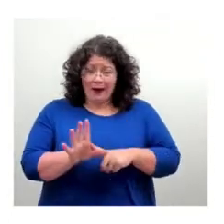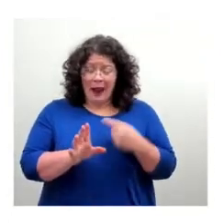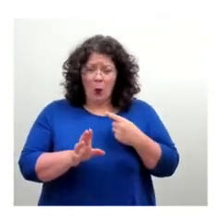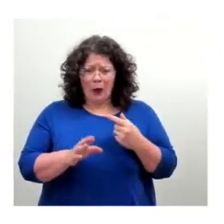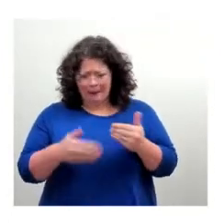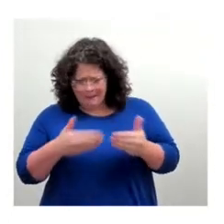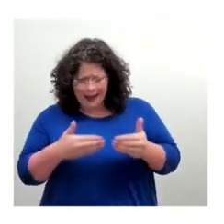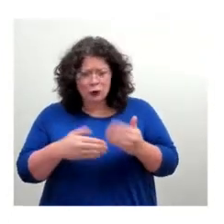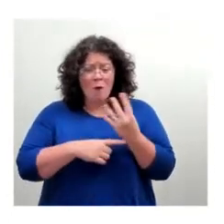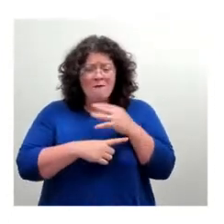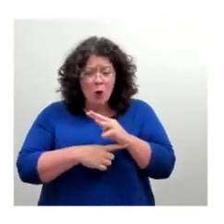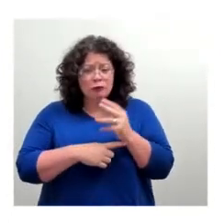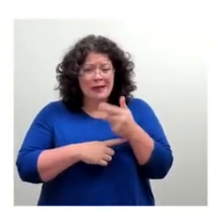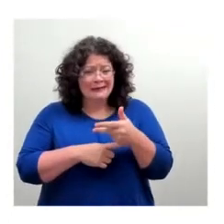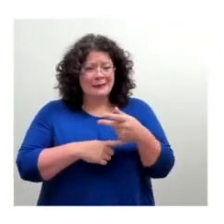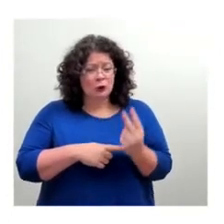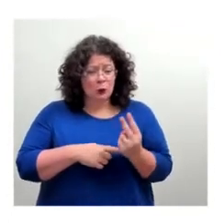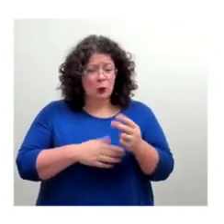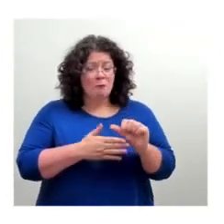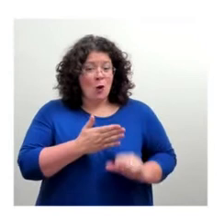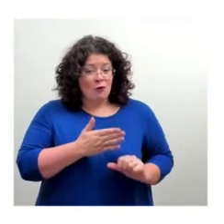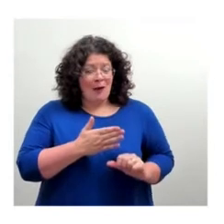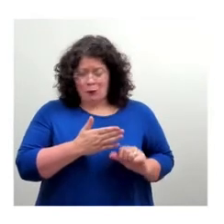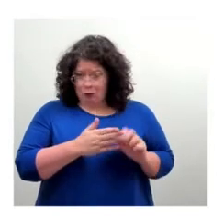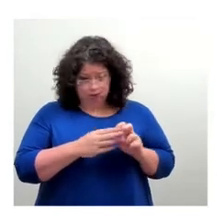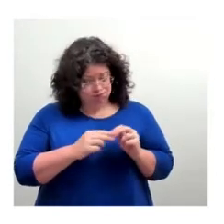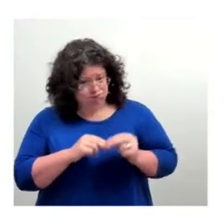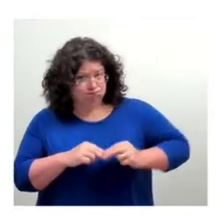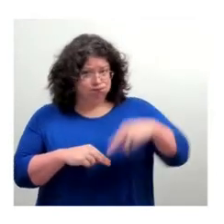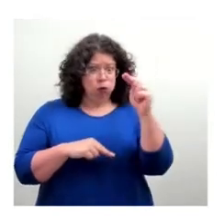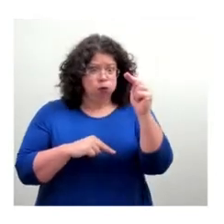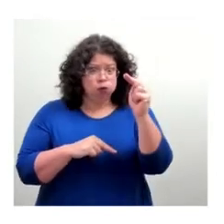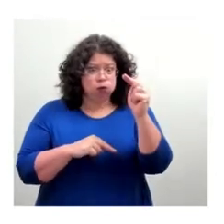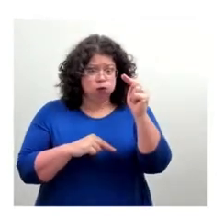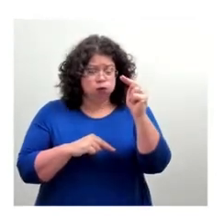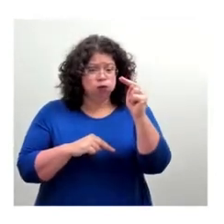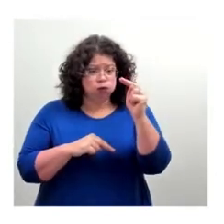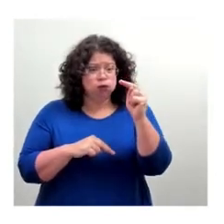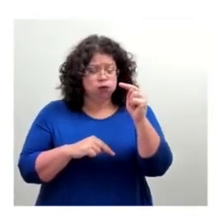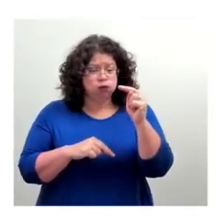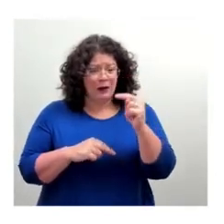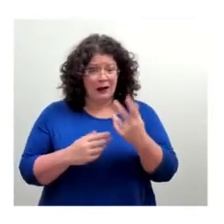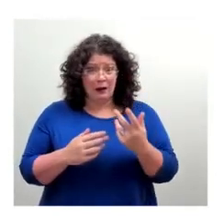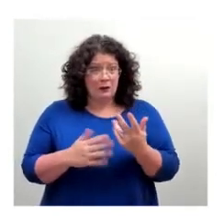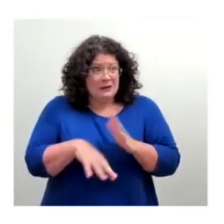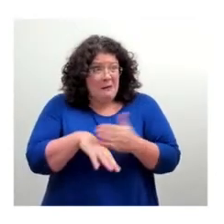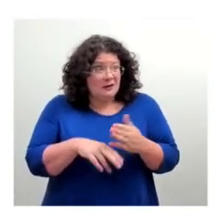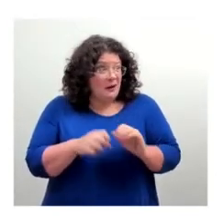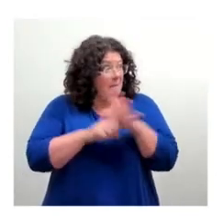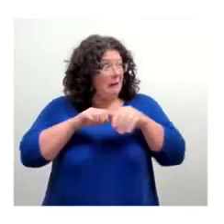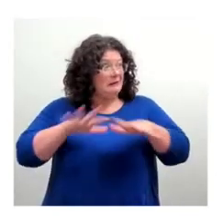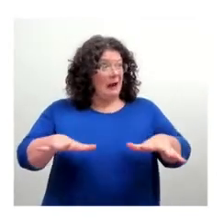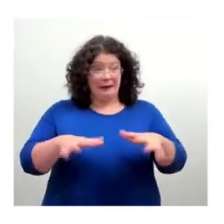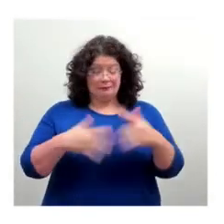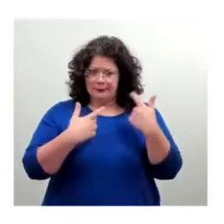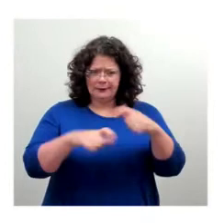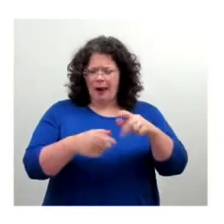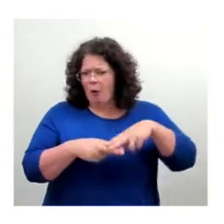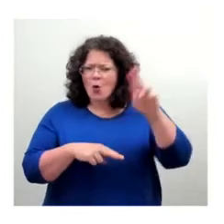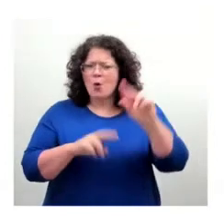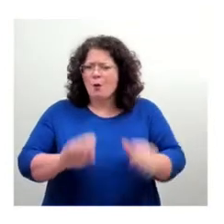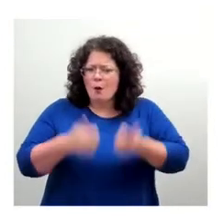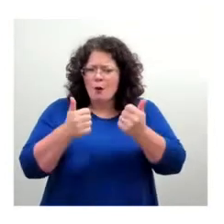change. There's also been quite positive change as well. So, over the years in the BBC, and certainly whilst I've been involved in access services, there's been a